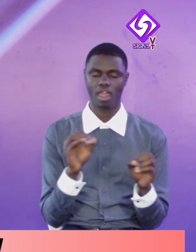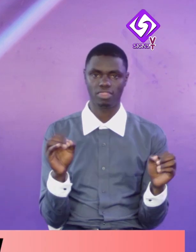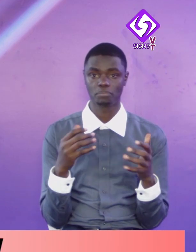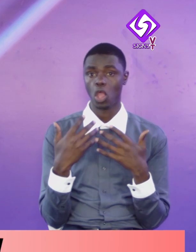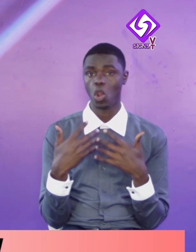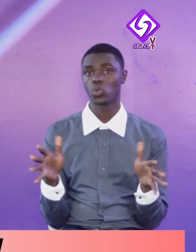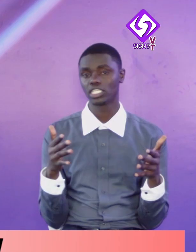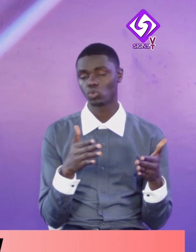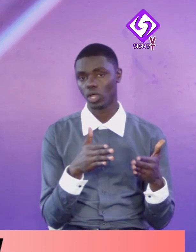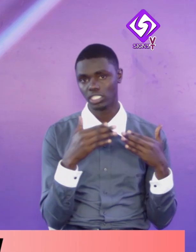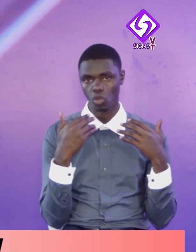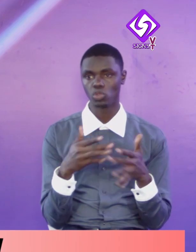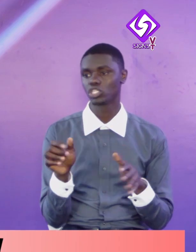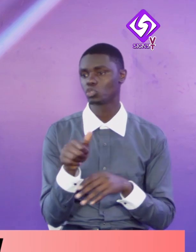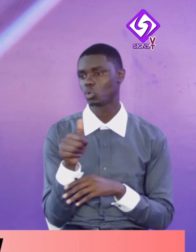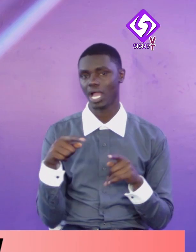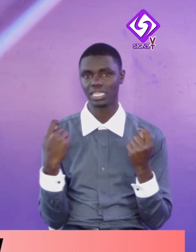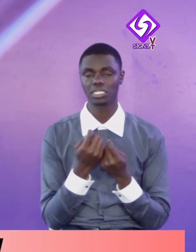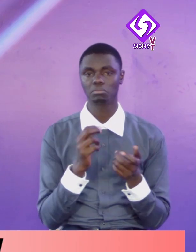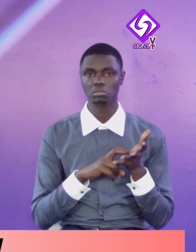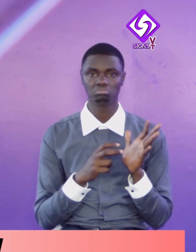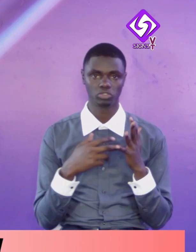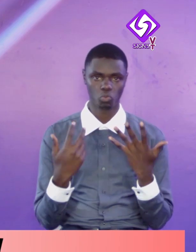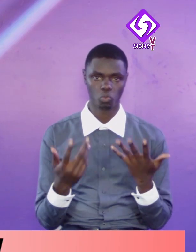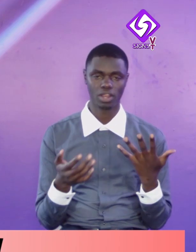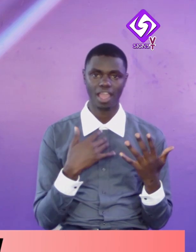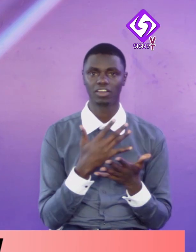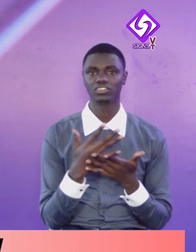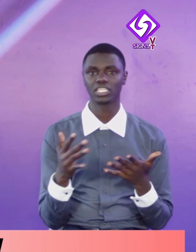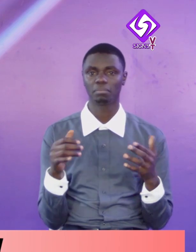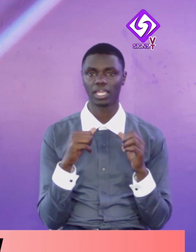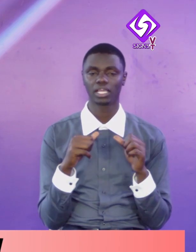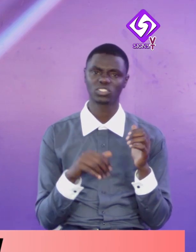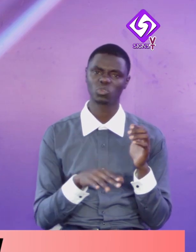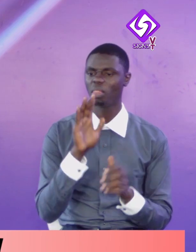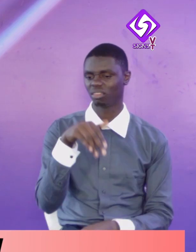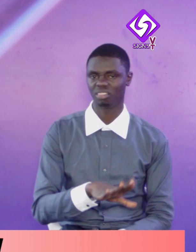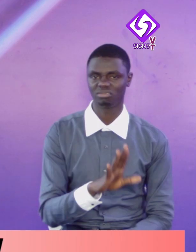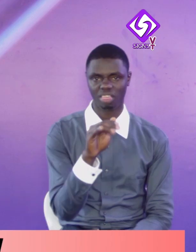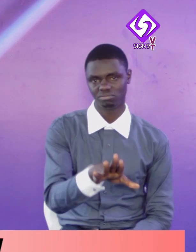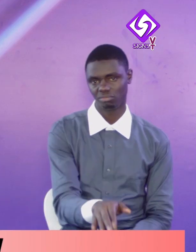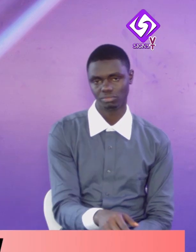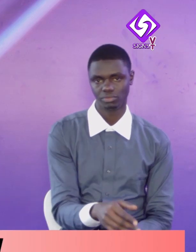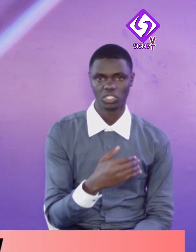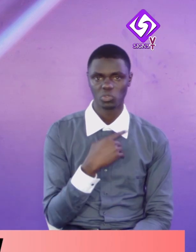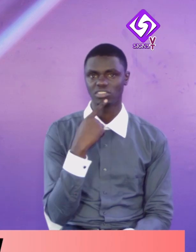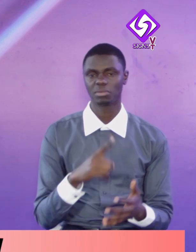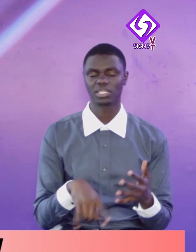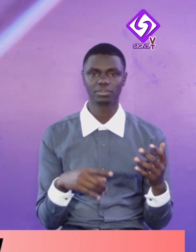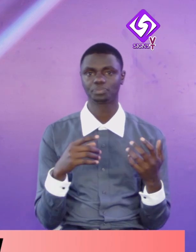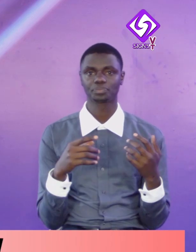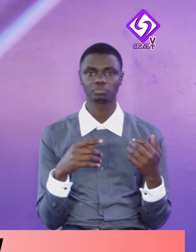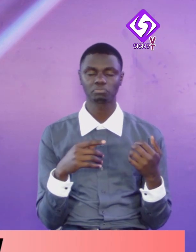to Arsenal, losing to other teams means that there's still some inconsistency. We can say the fixtures were hard